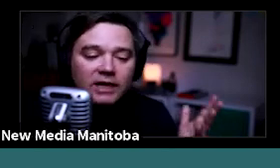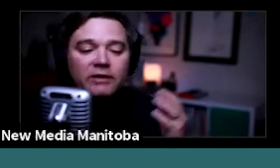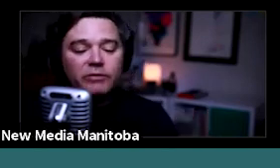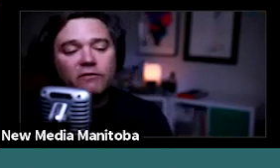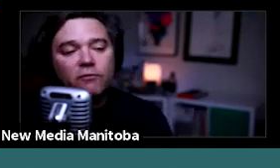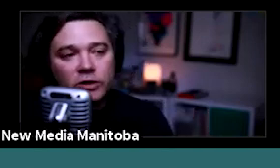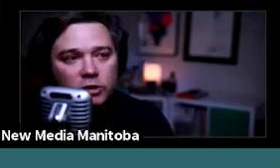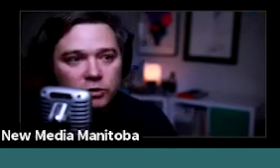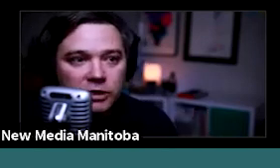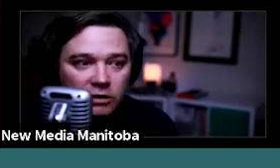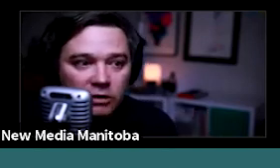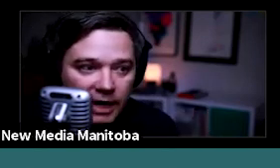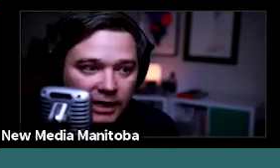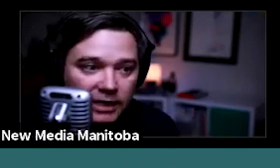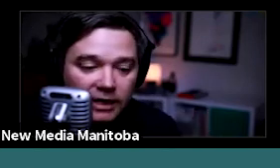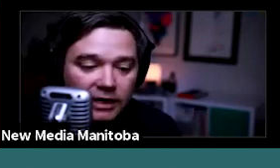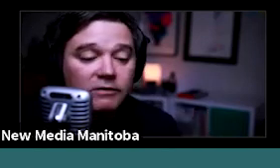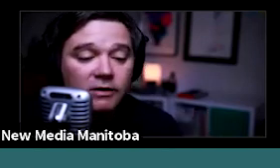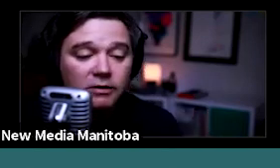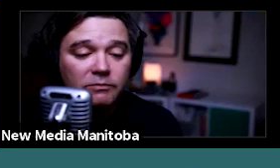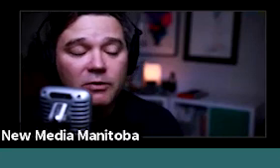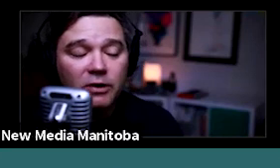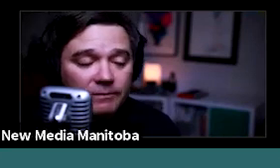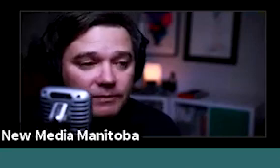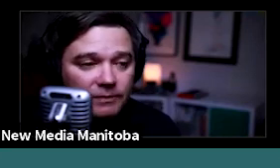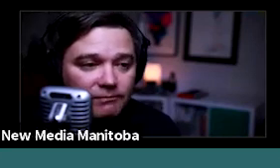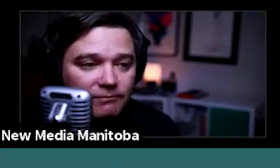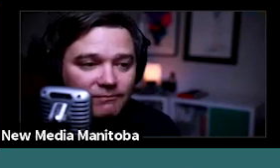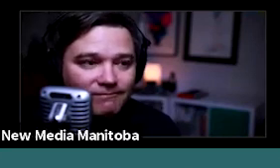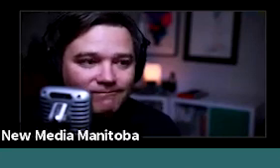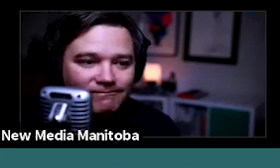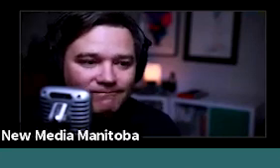weekend, and we look forward to seeing you back in September.